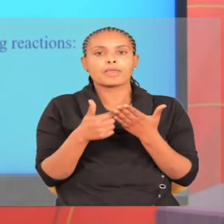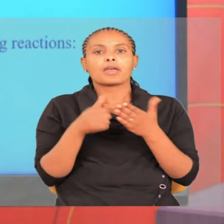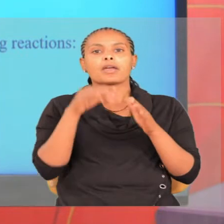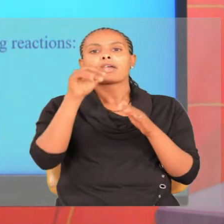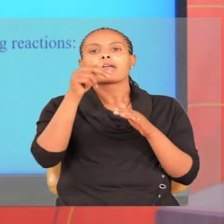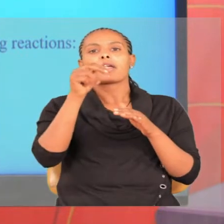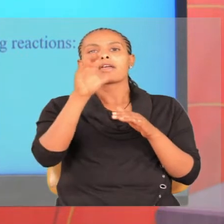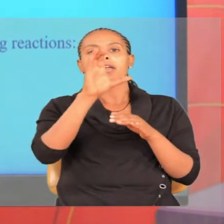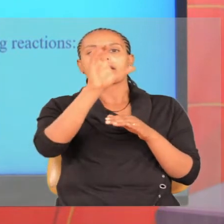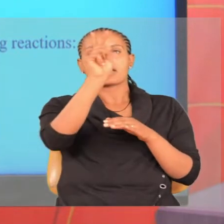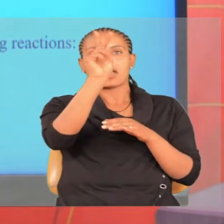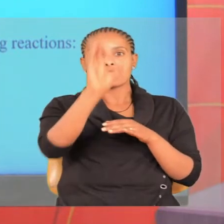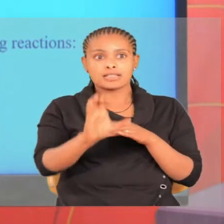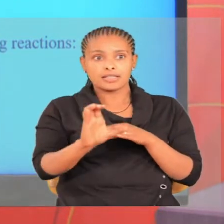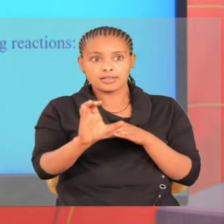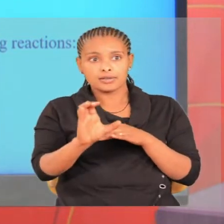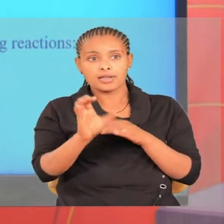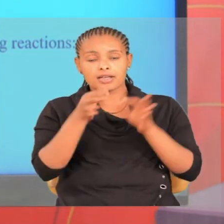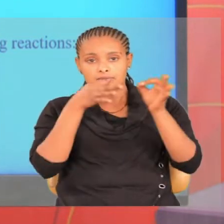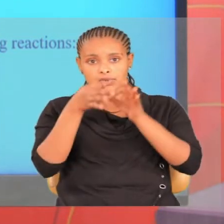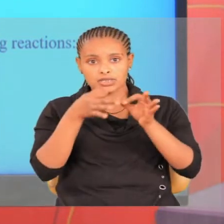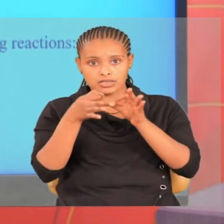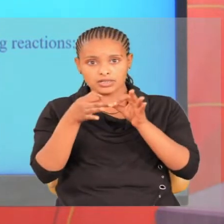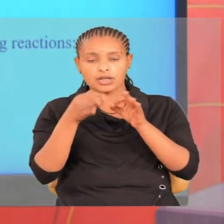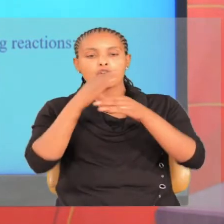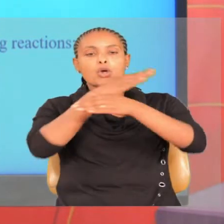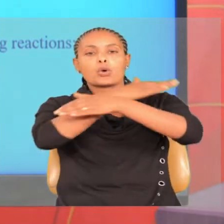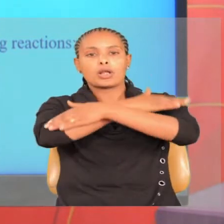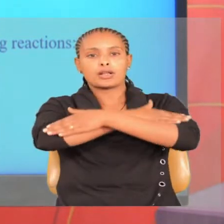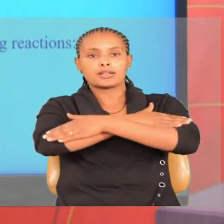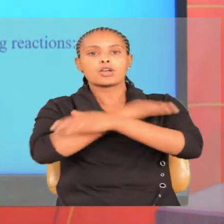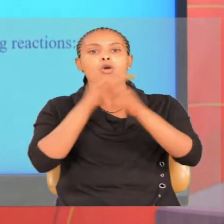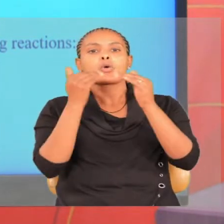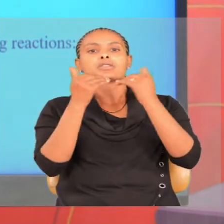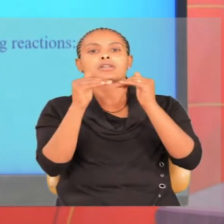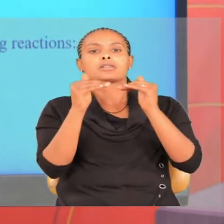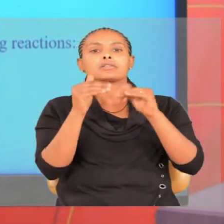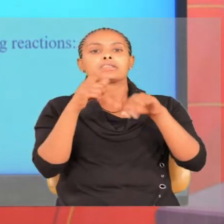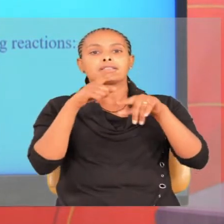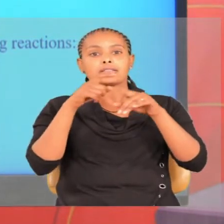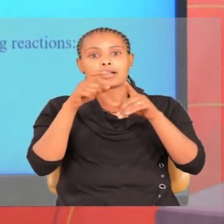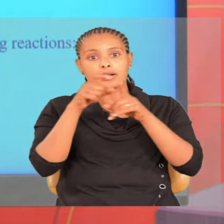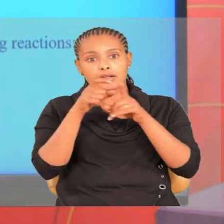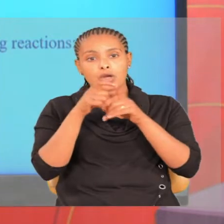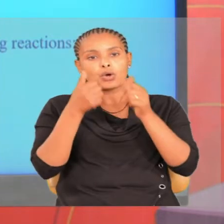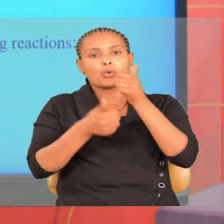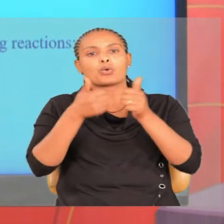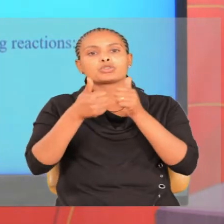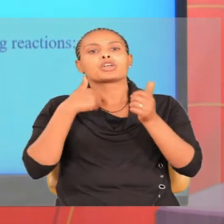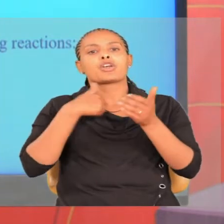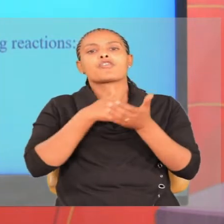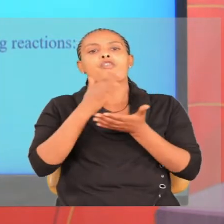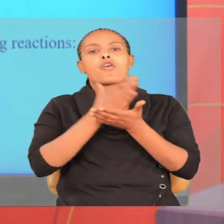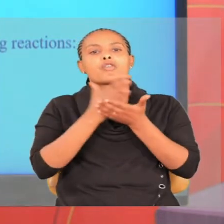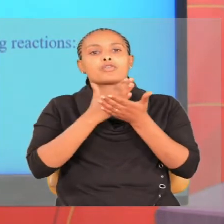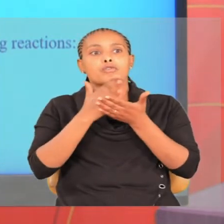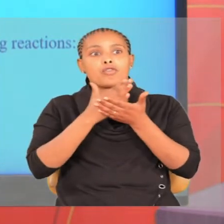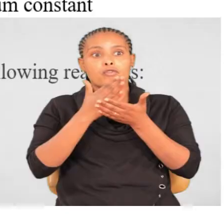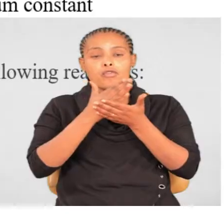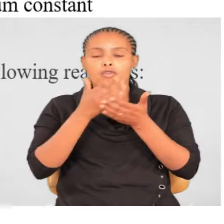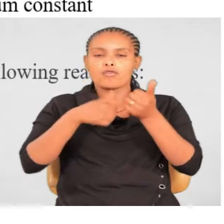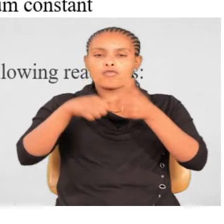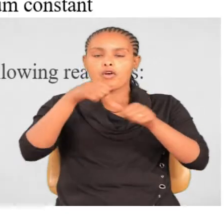in Kc expression, equilibrium concentration terms which involve solids